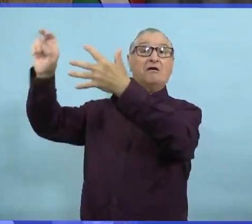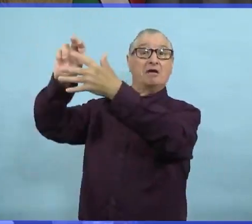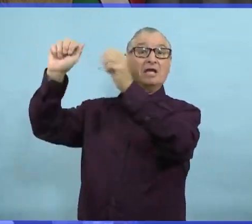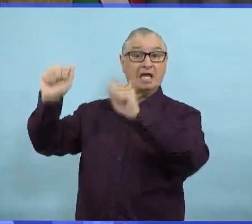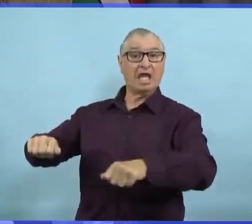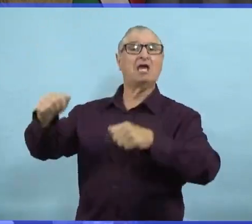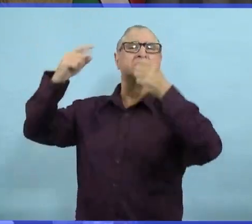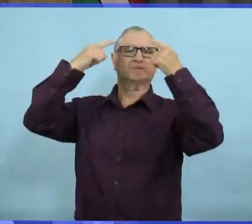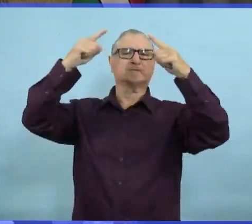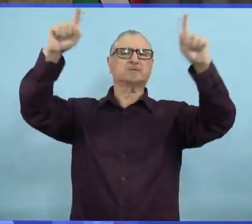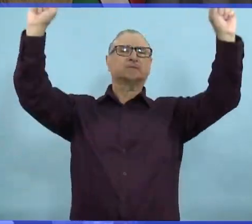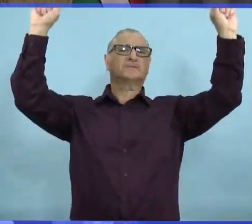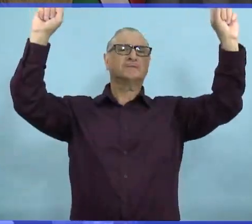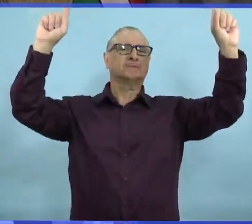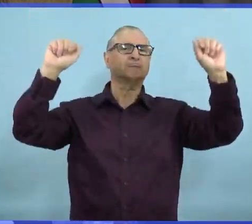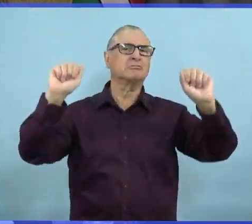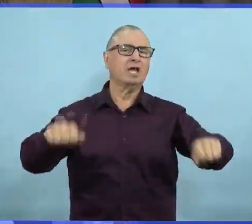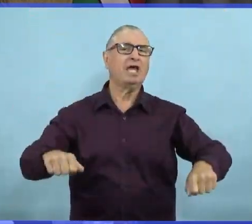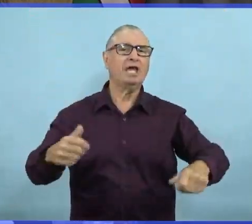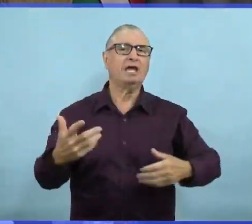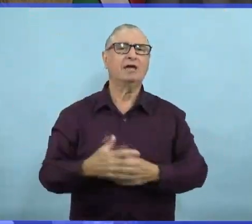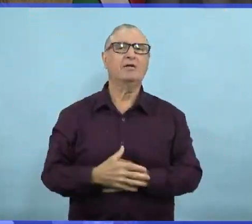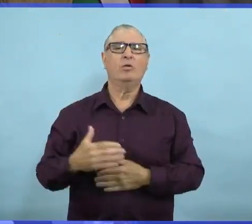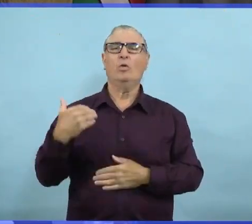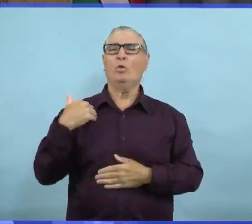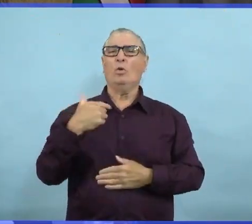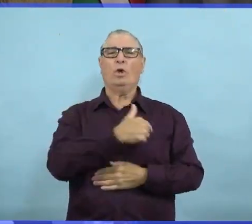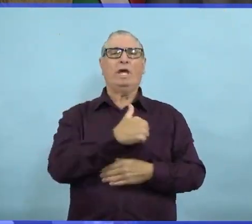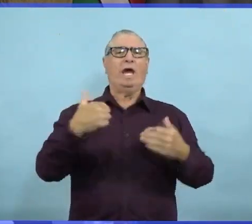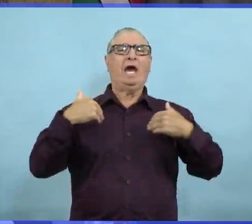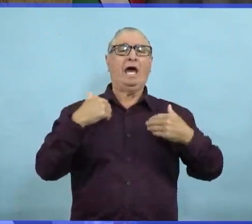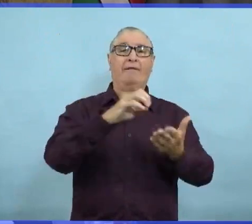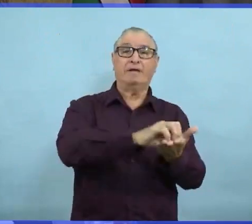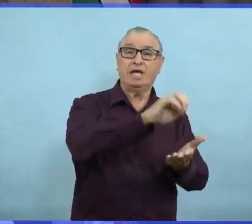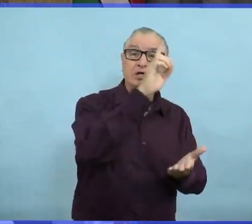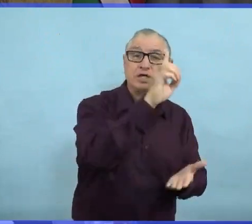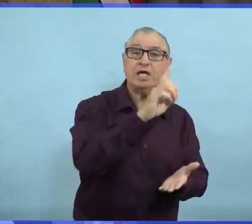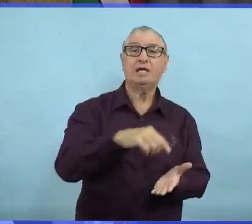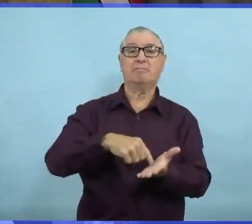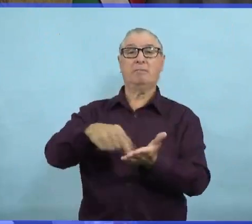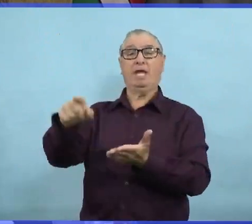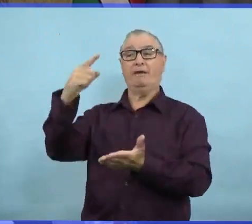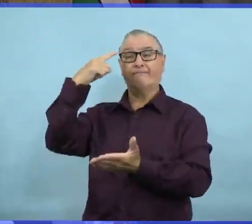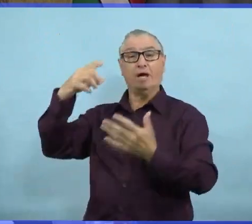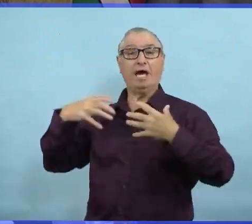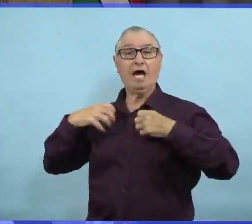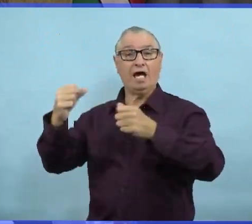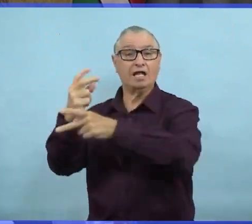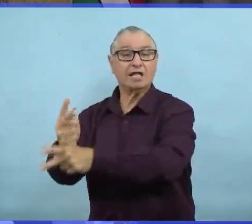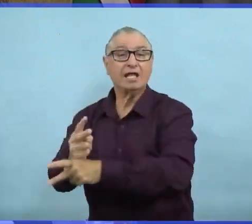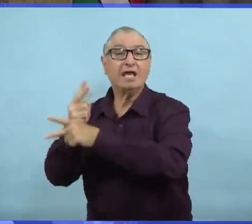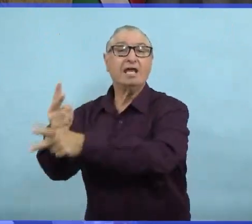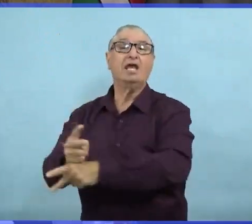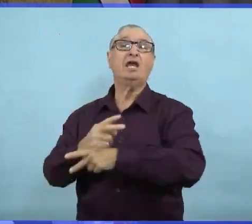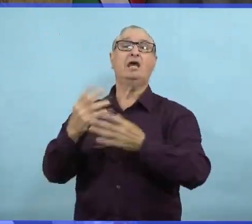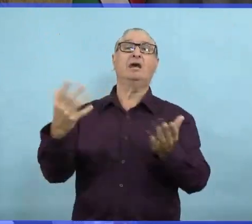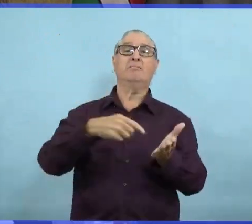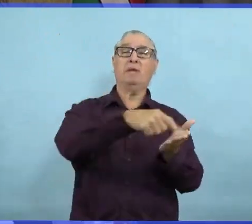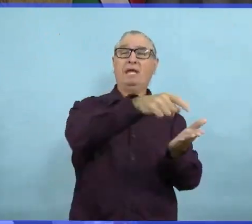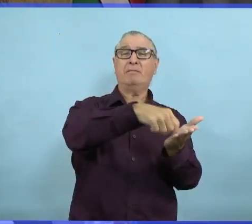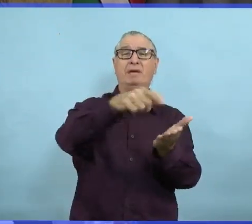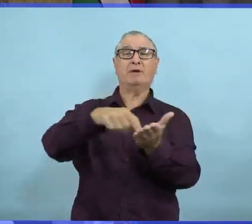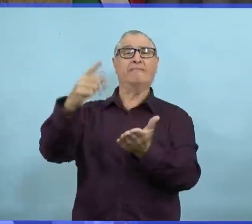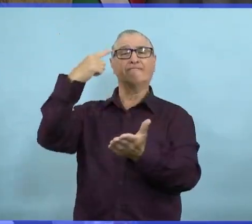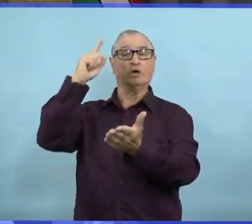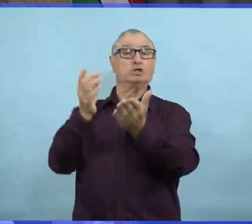We pay for health care, we pay for education, we pay for each other because we want this to be the home of hope. And we want equality of opportunity